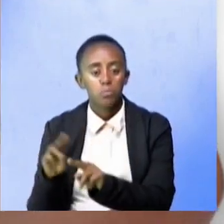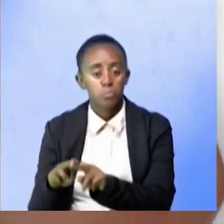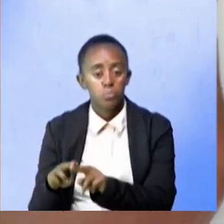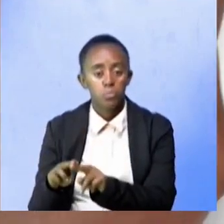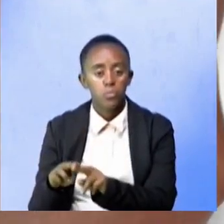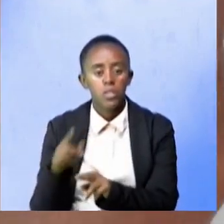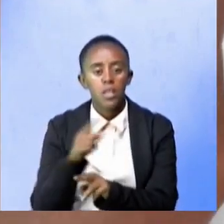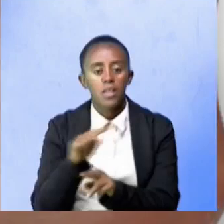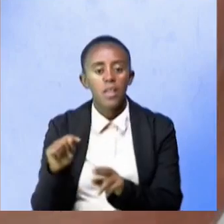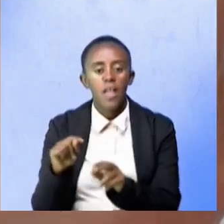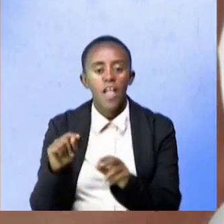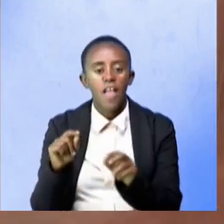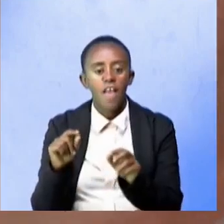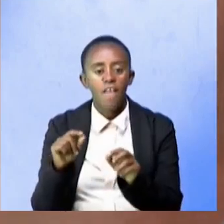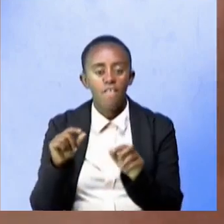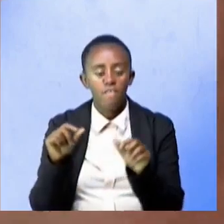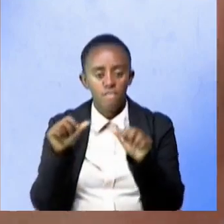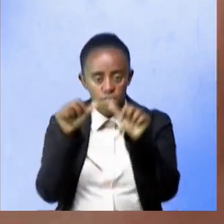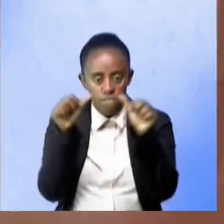the vase